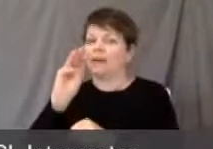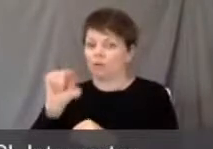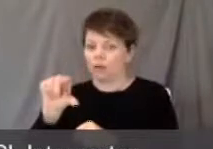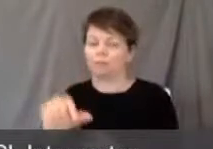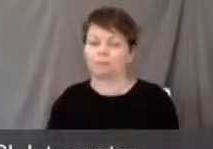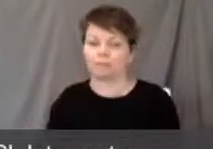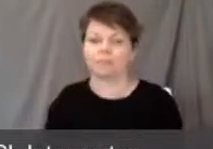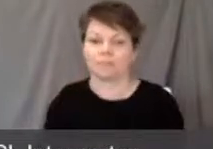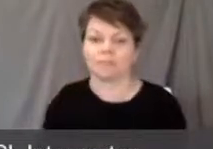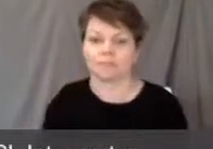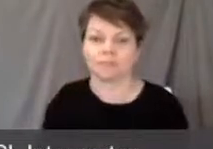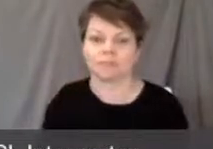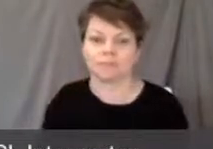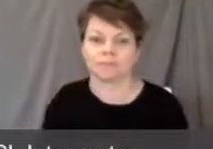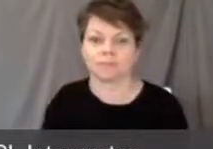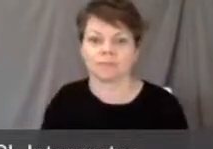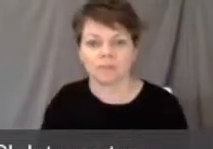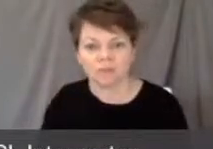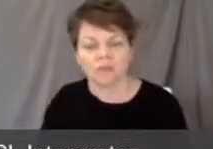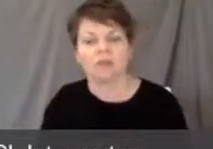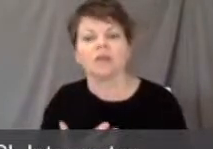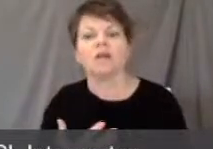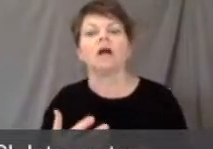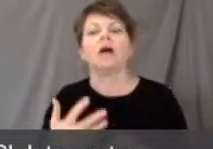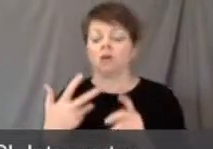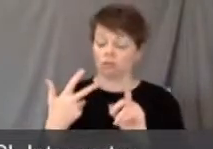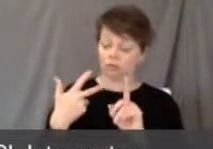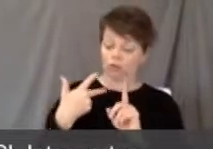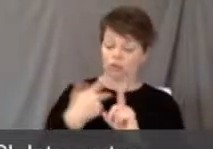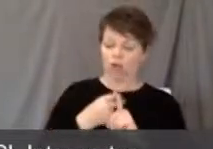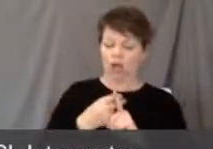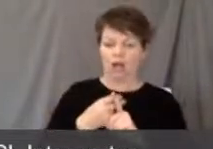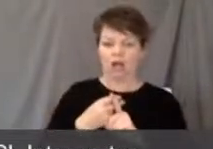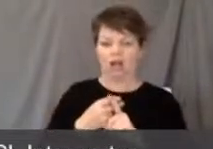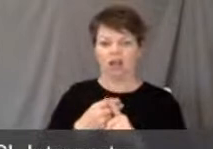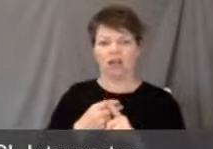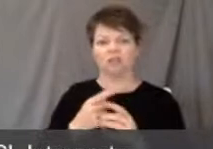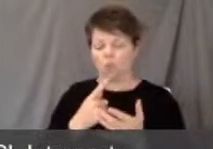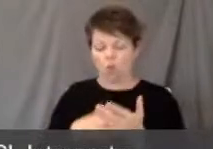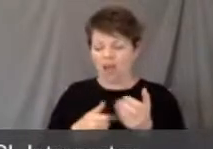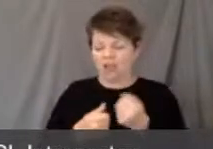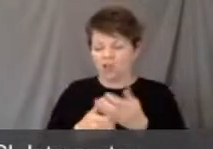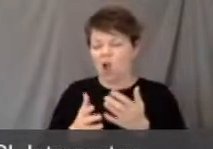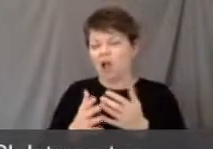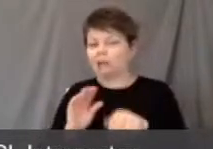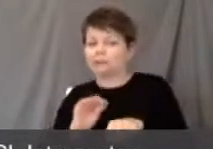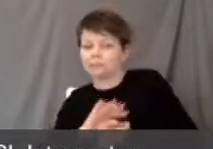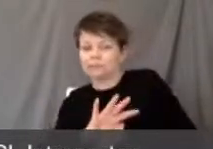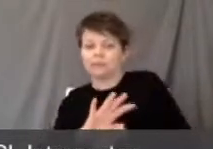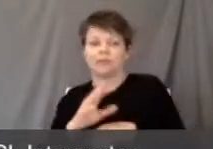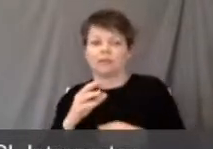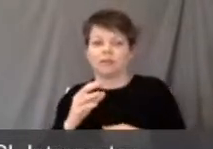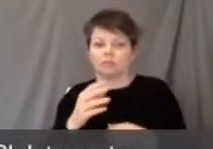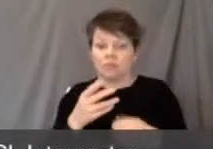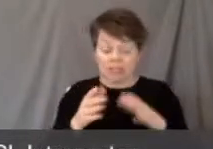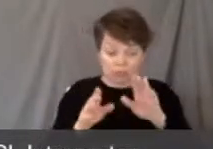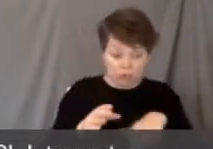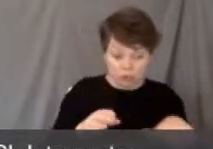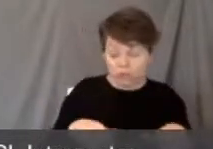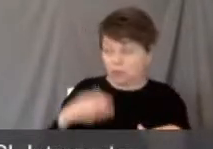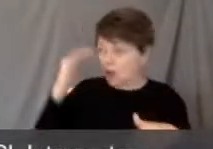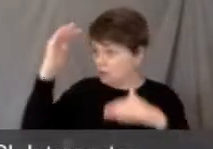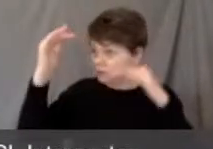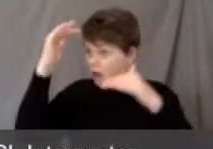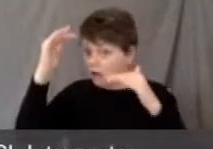So adverse reactions to COVID-19 vaccines, can you talk about what they are and if they really differed that much from this population, the children